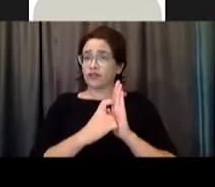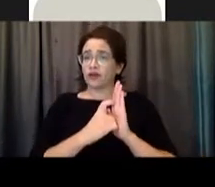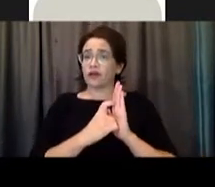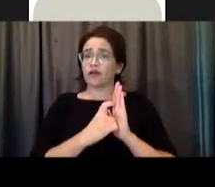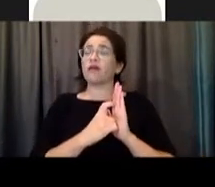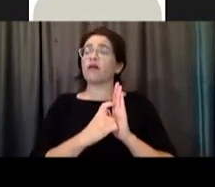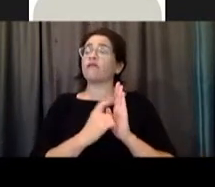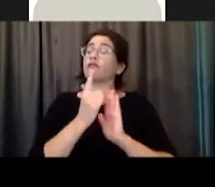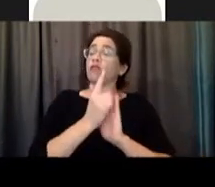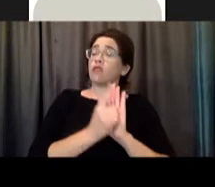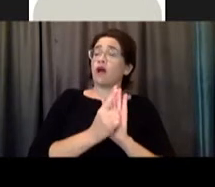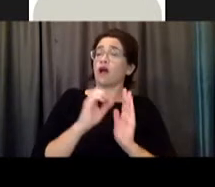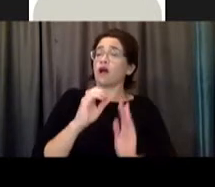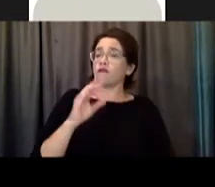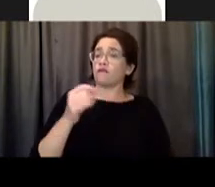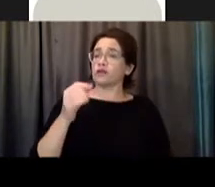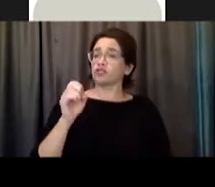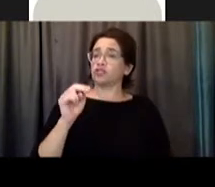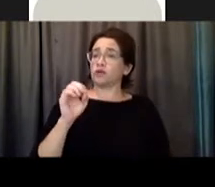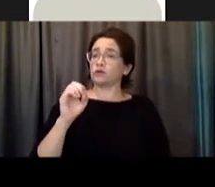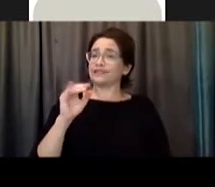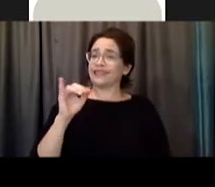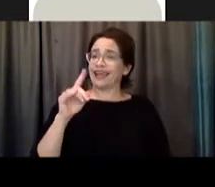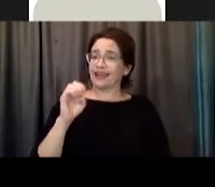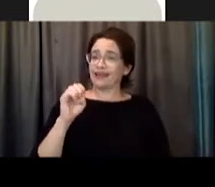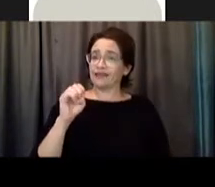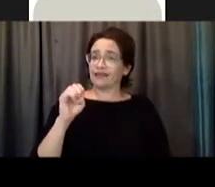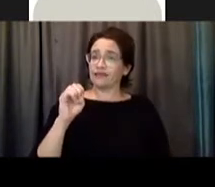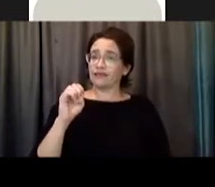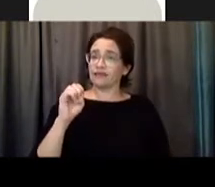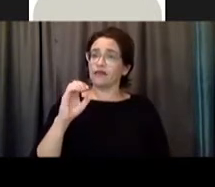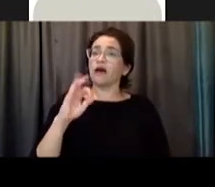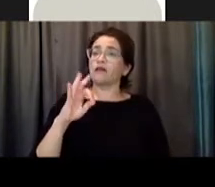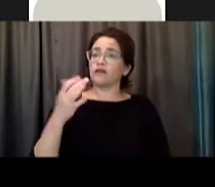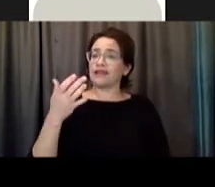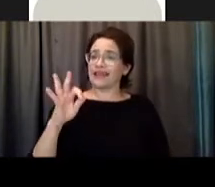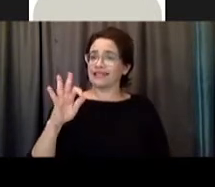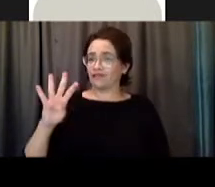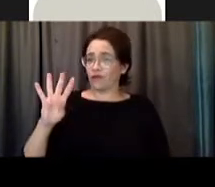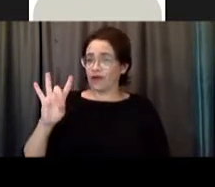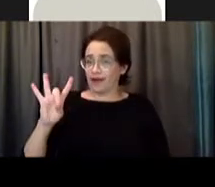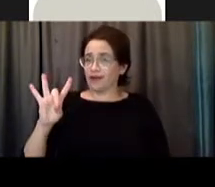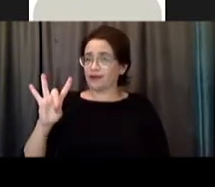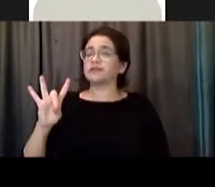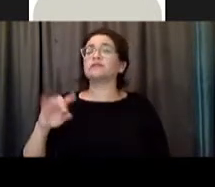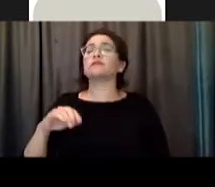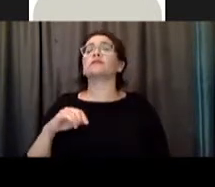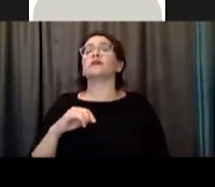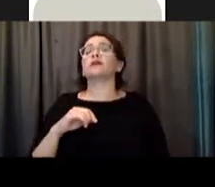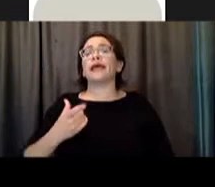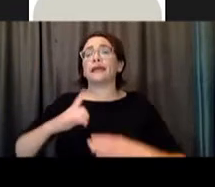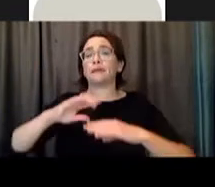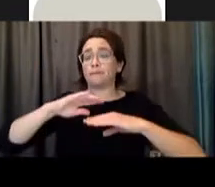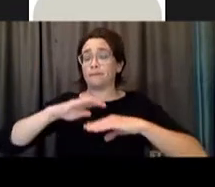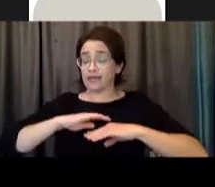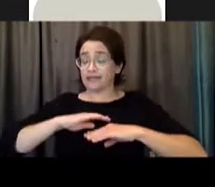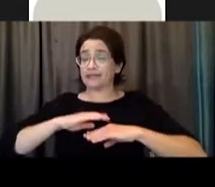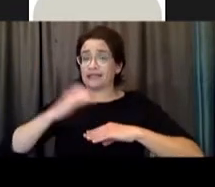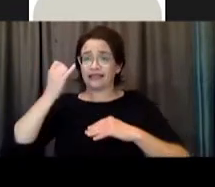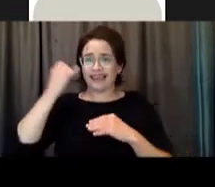genocide of 1948, the convention, and it meets the ideas that Rafael Lemkin laid down.